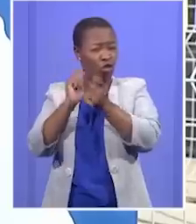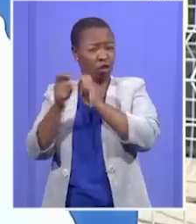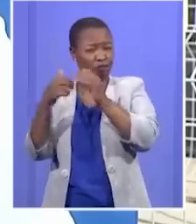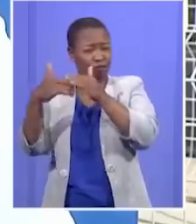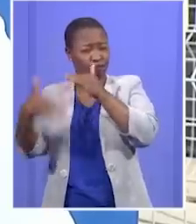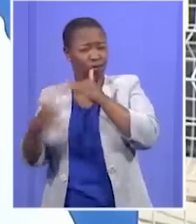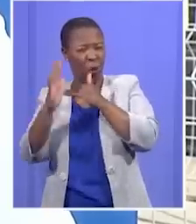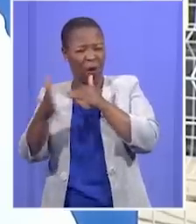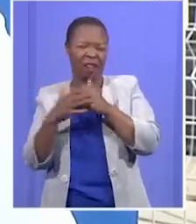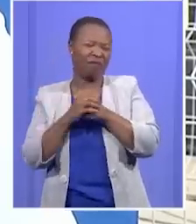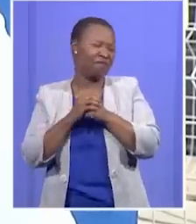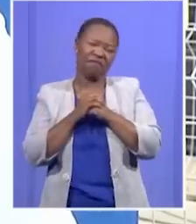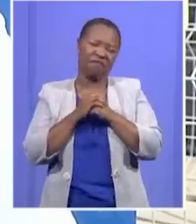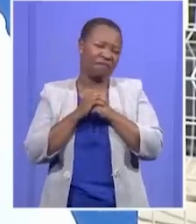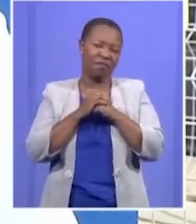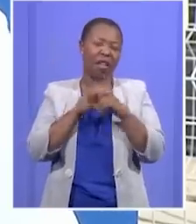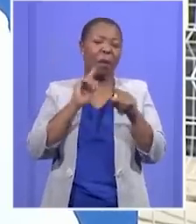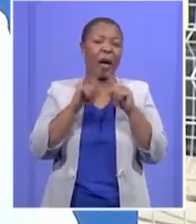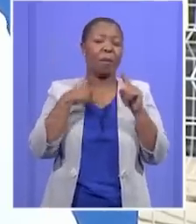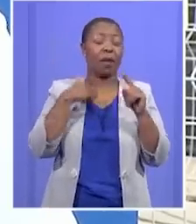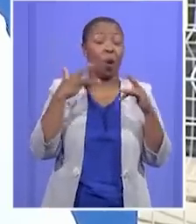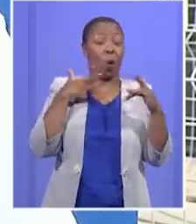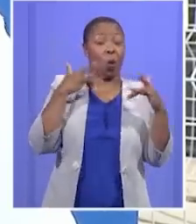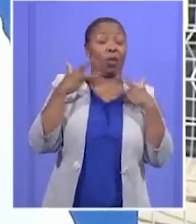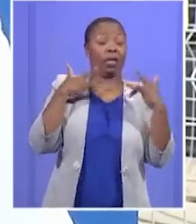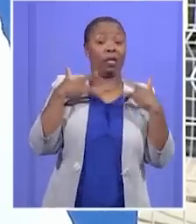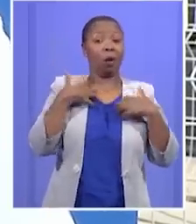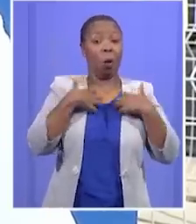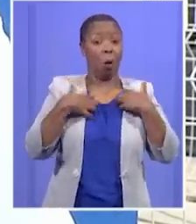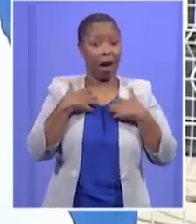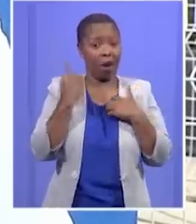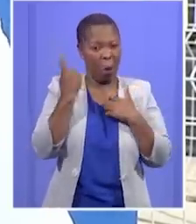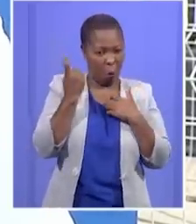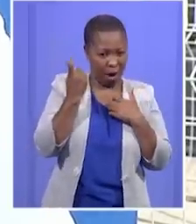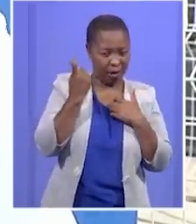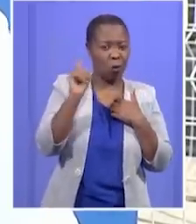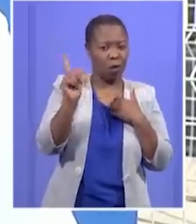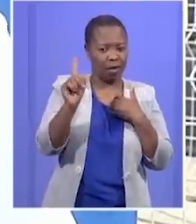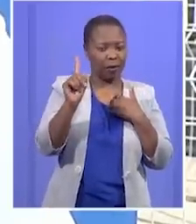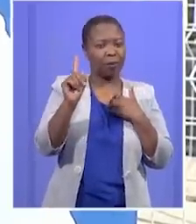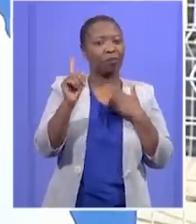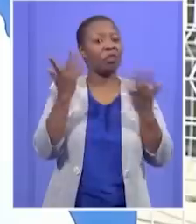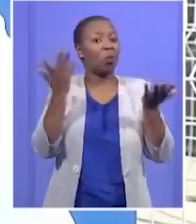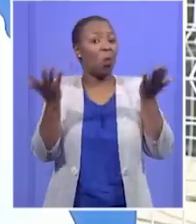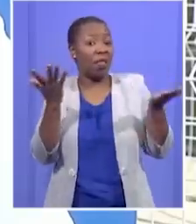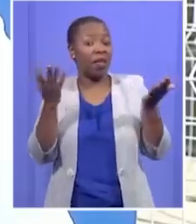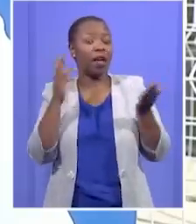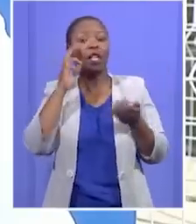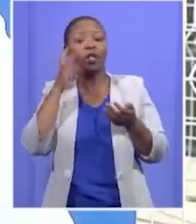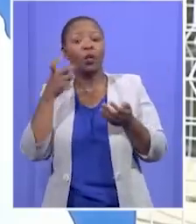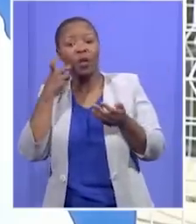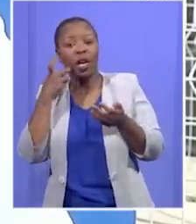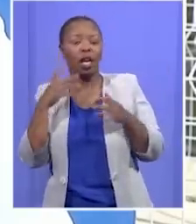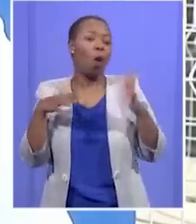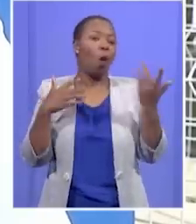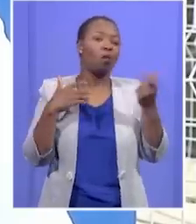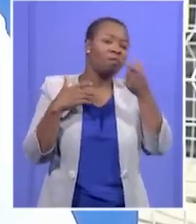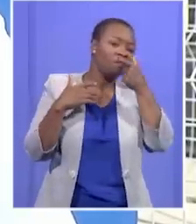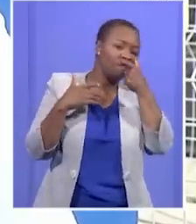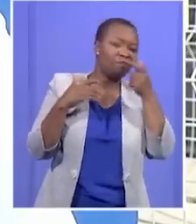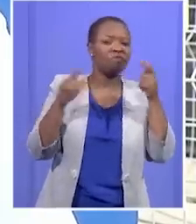me would be the worry, and this worry happens whether it is Zweli or whether it's Cyril